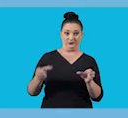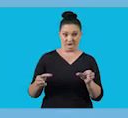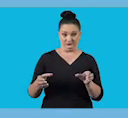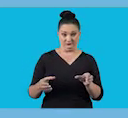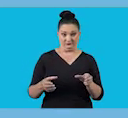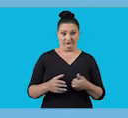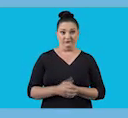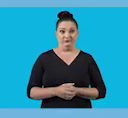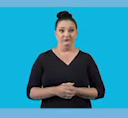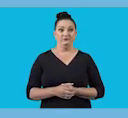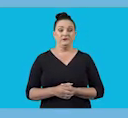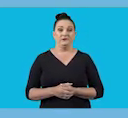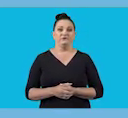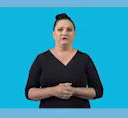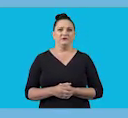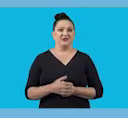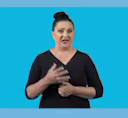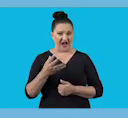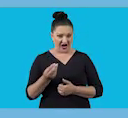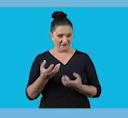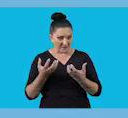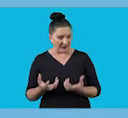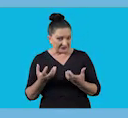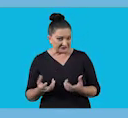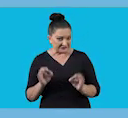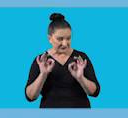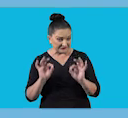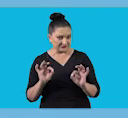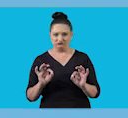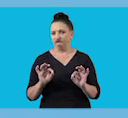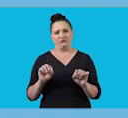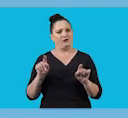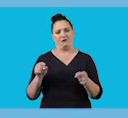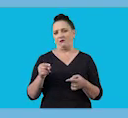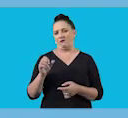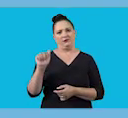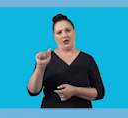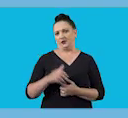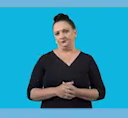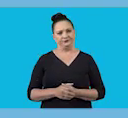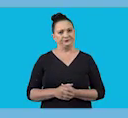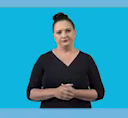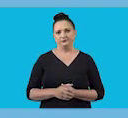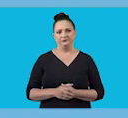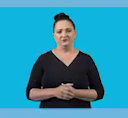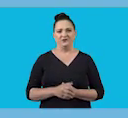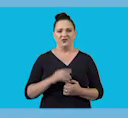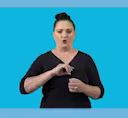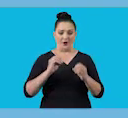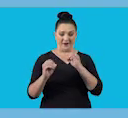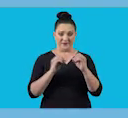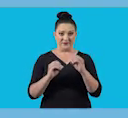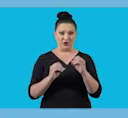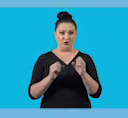to the other? I know it's not because they have a definite mass, so it can be A. Because